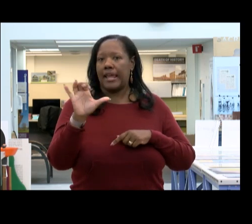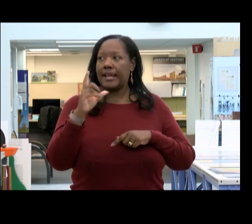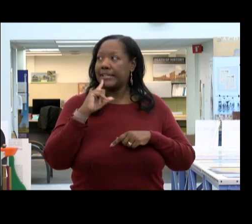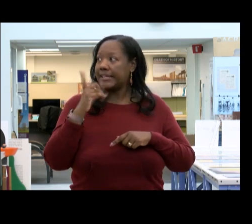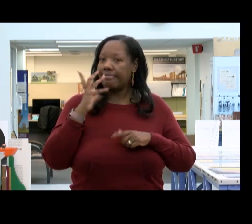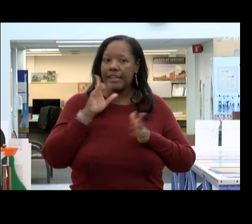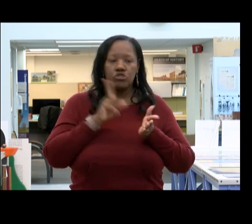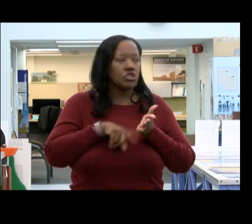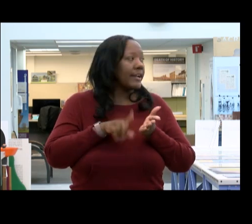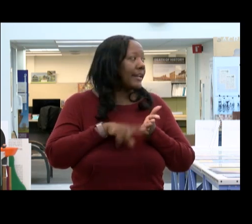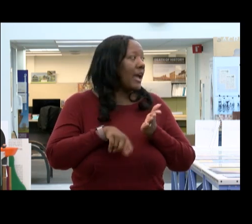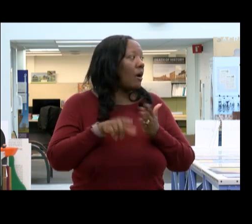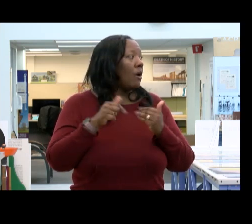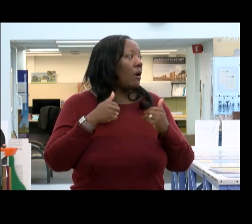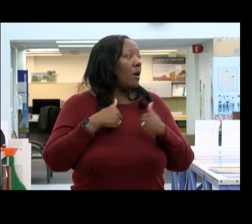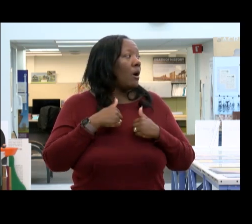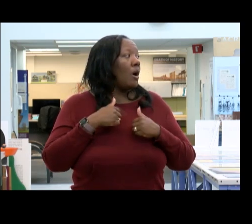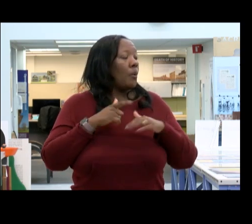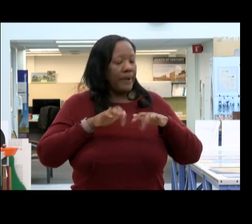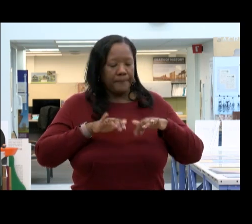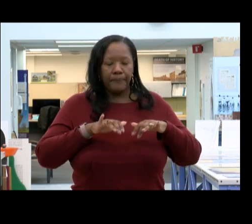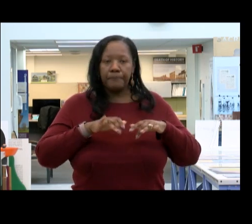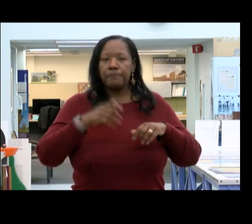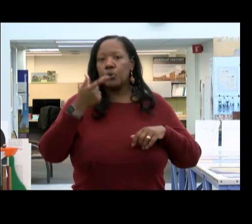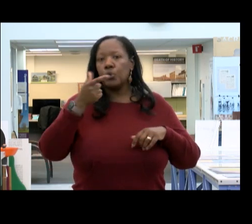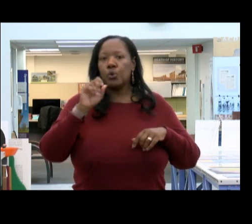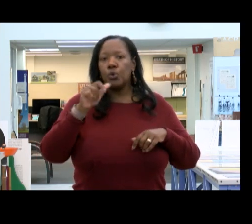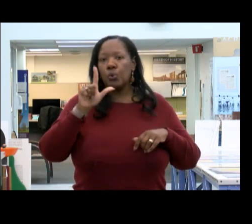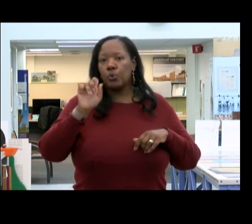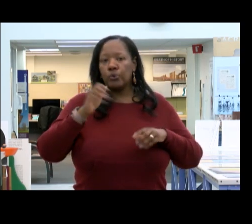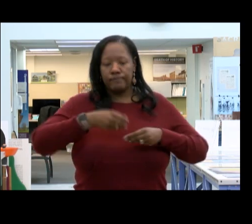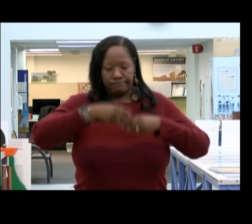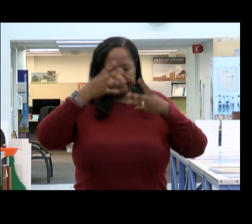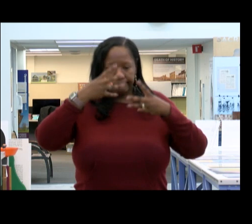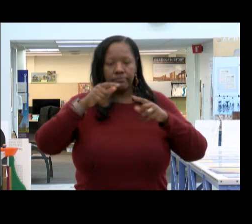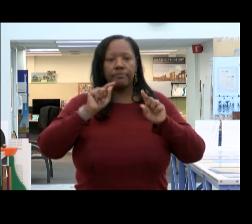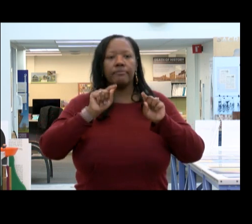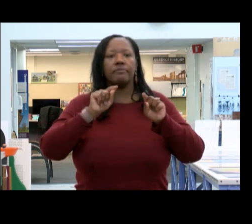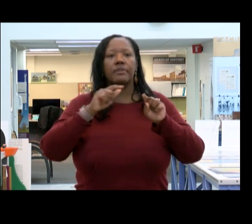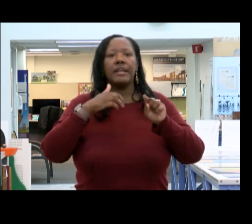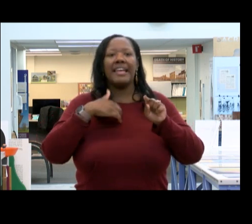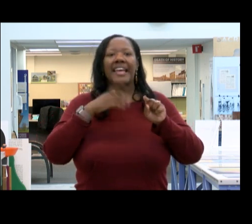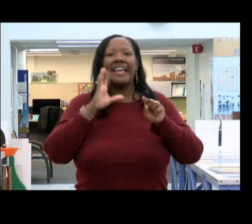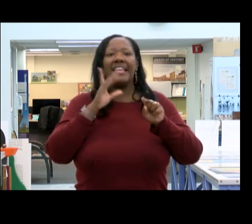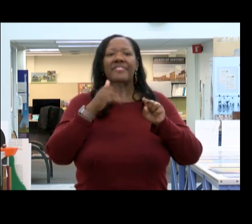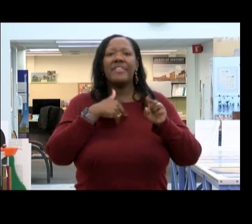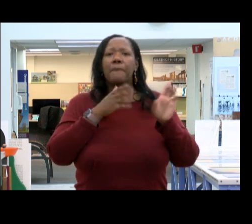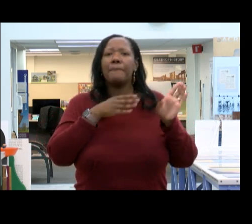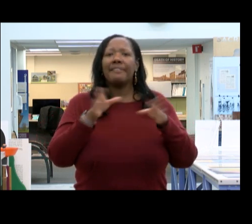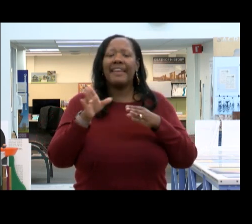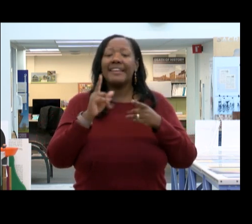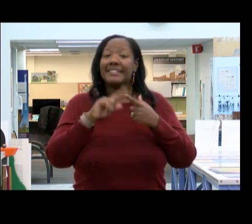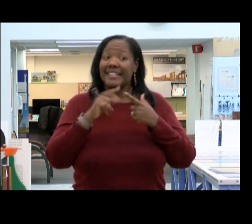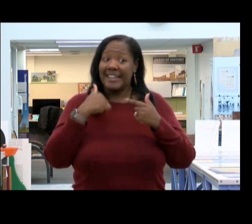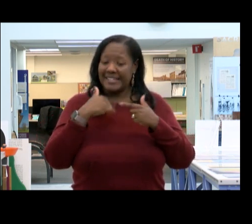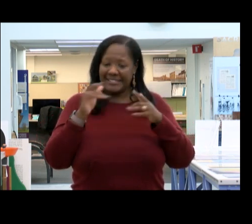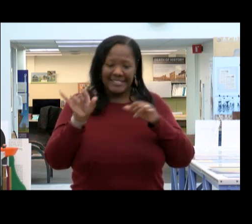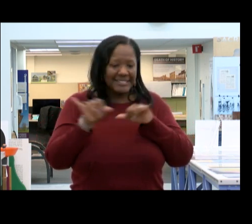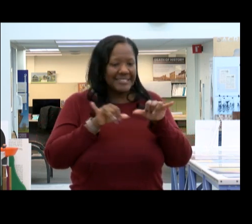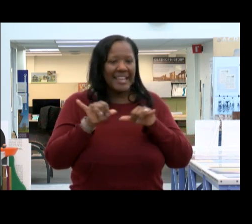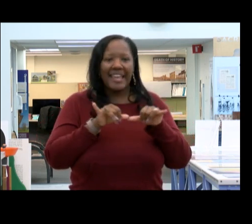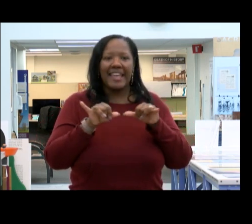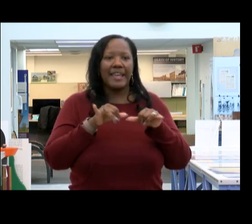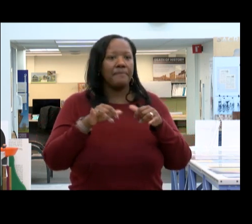We just quickly glued up a vitrine. The claim is it has the same physical properties as